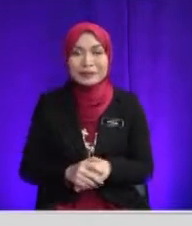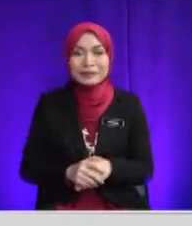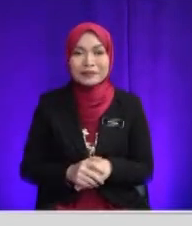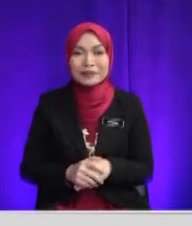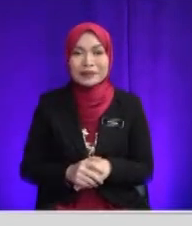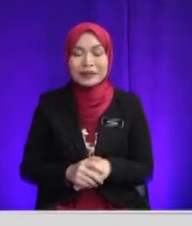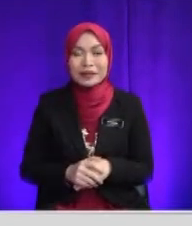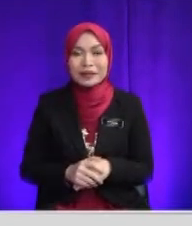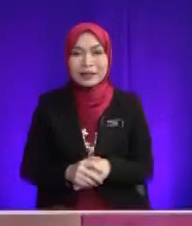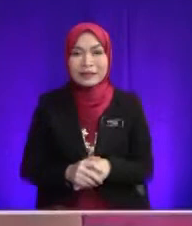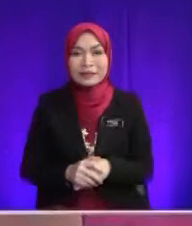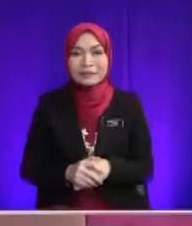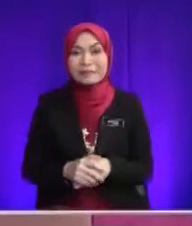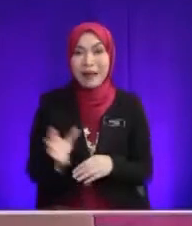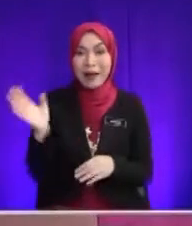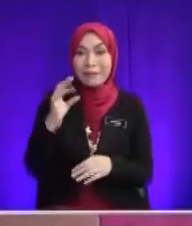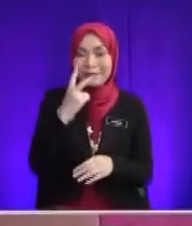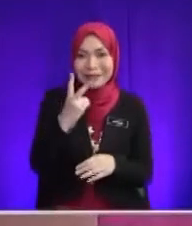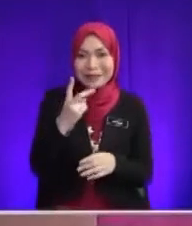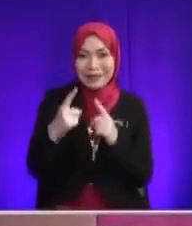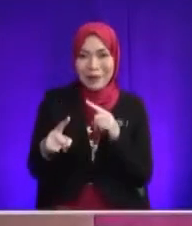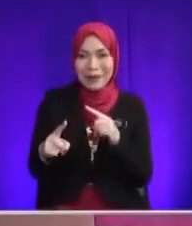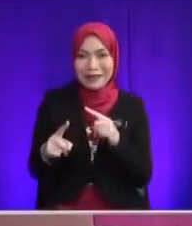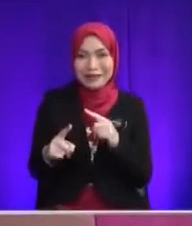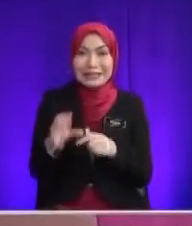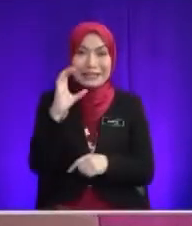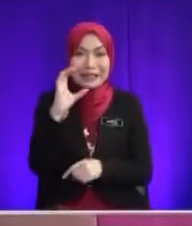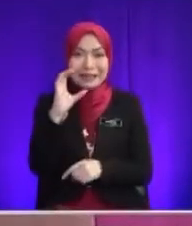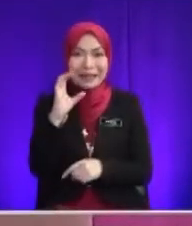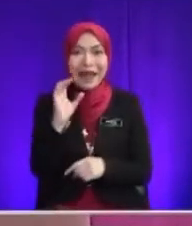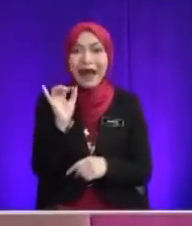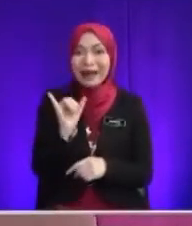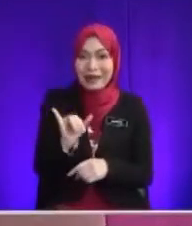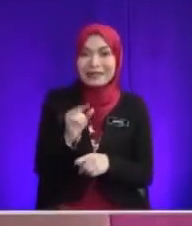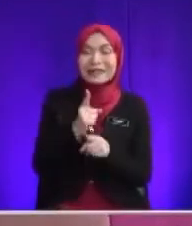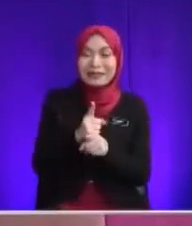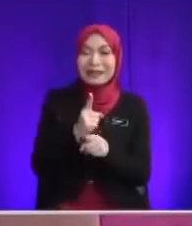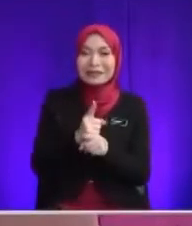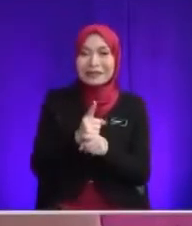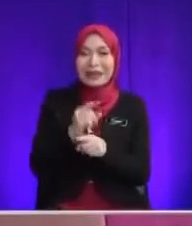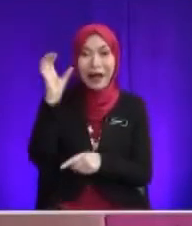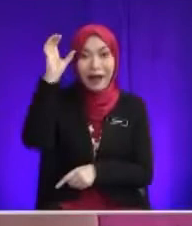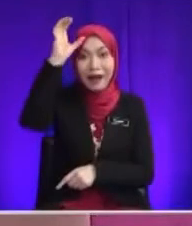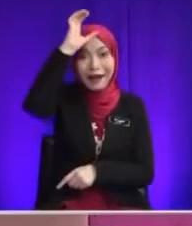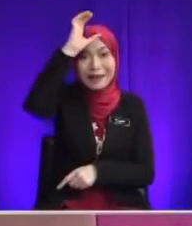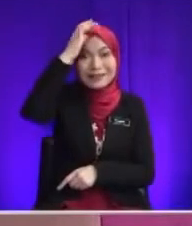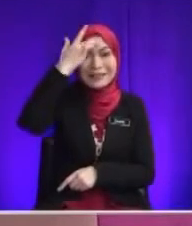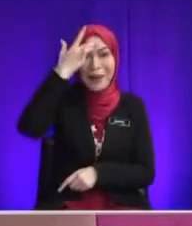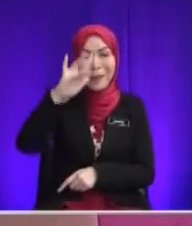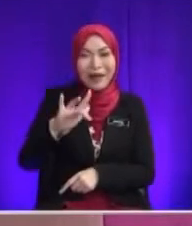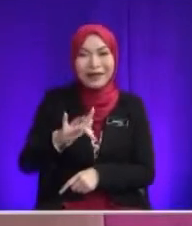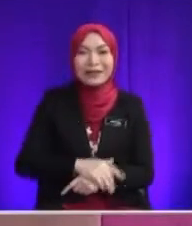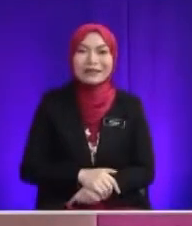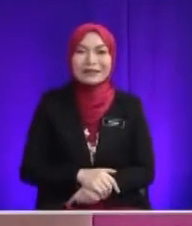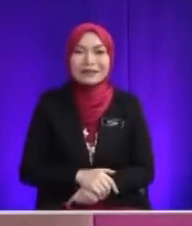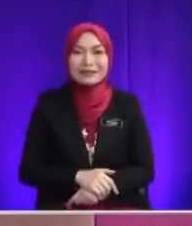answer. Yes! Well done, Chris. Thank you, teacher. Good job. Alright. So now we are going to proceed to